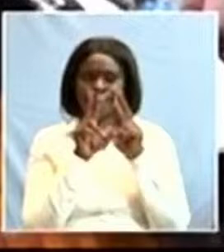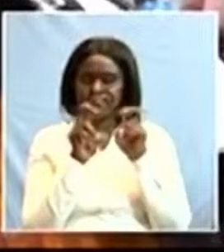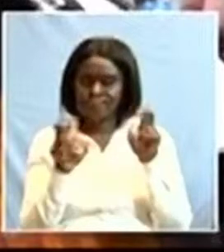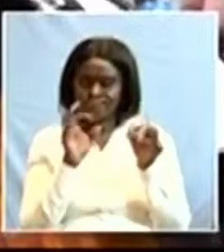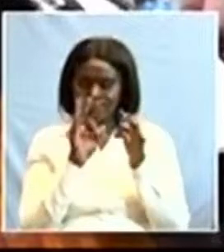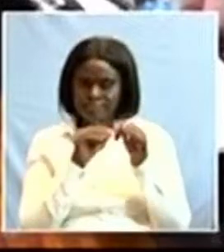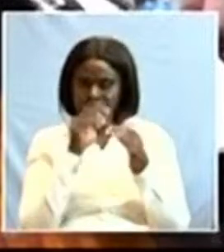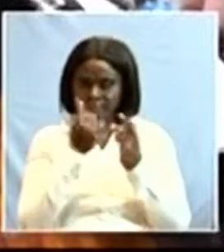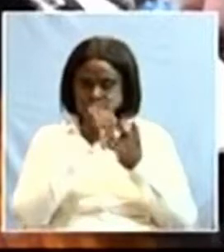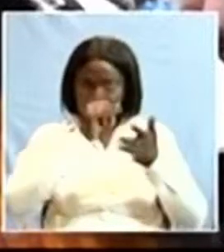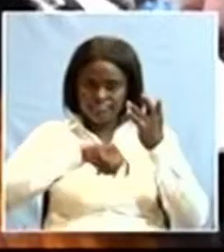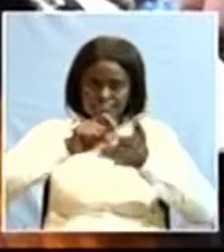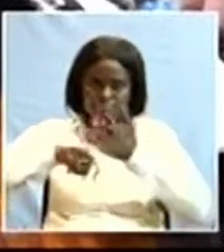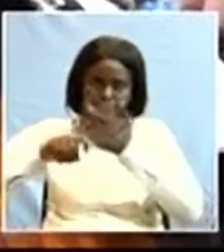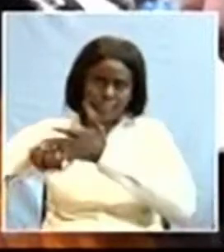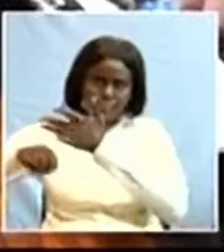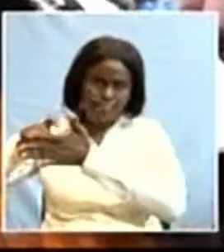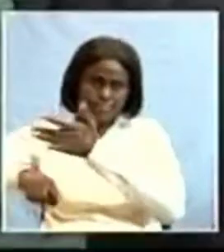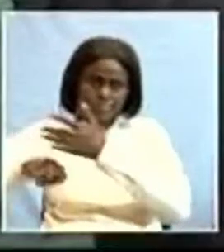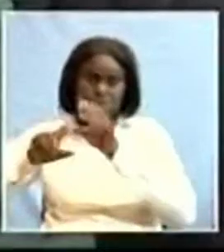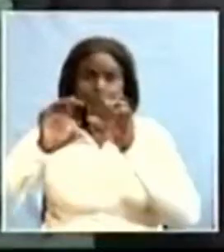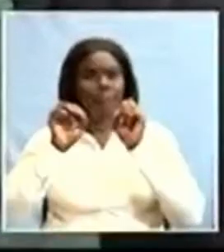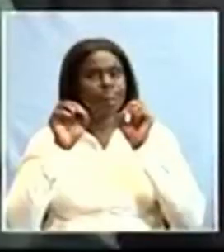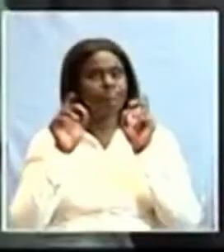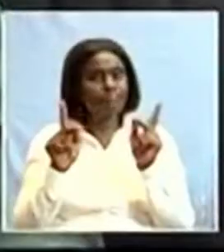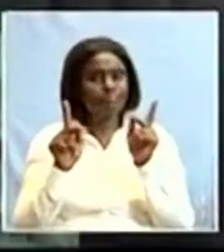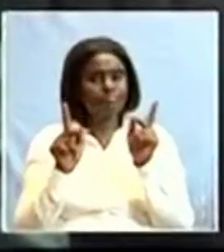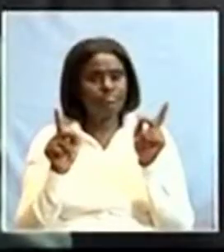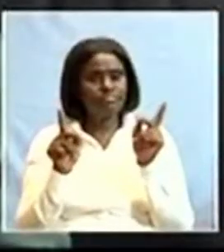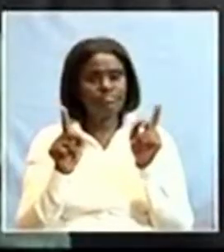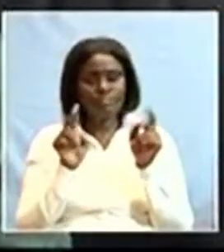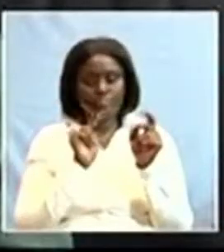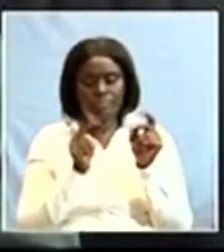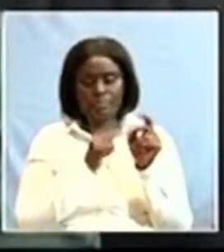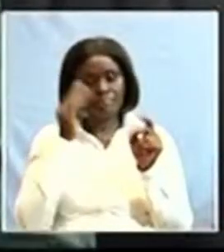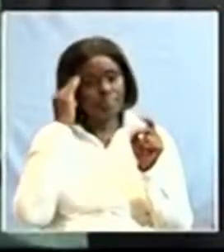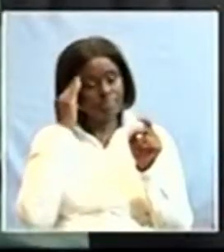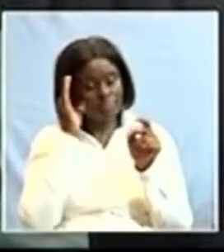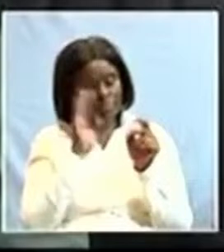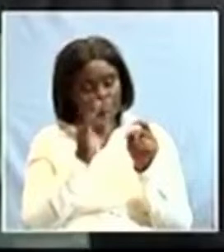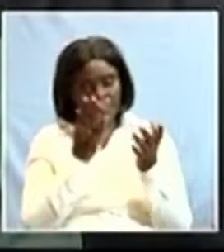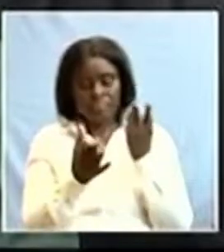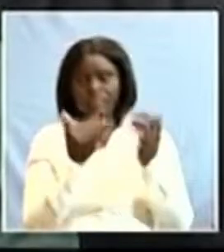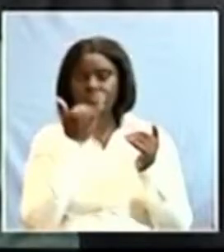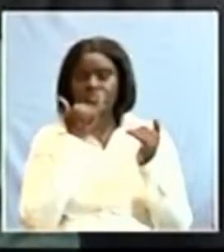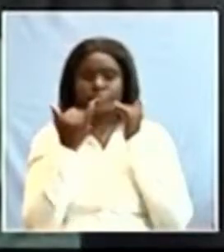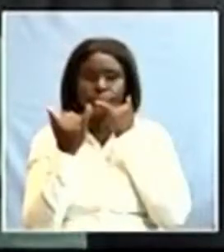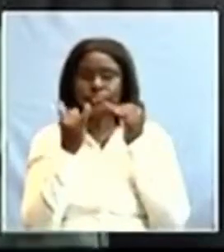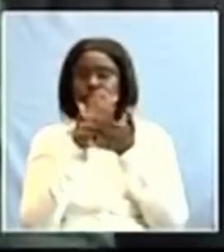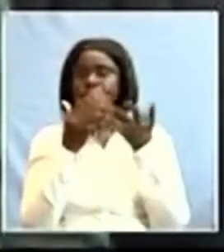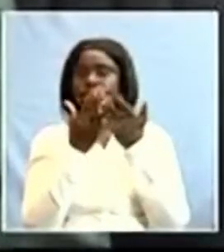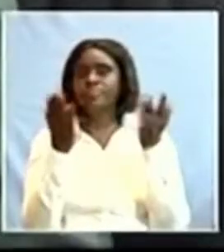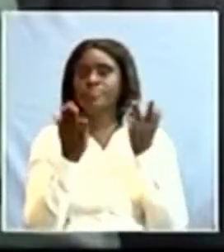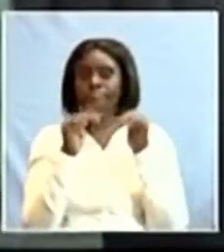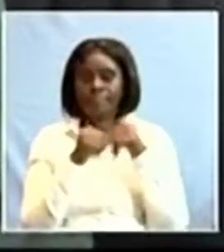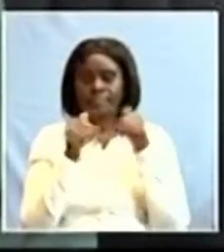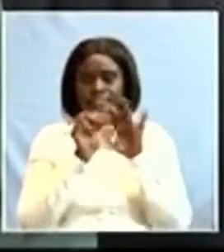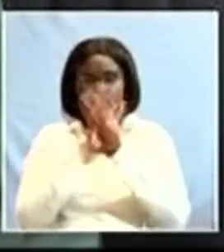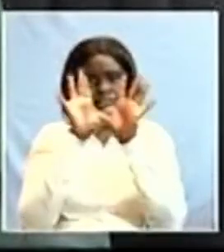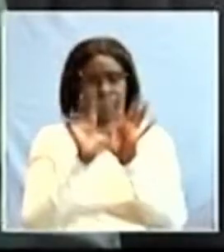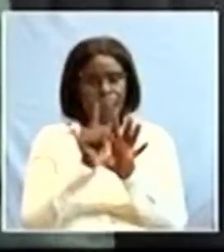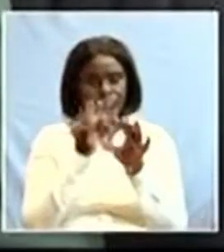all the pricings is okay. So when we discover that they've made a mistake somewhere, we correct that